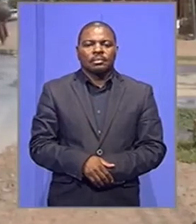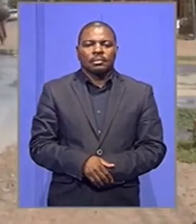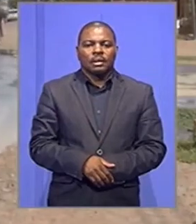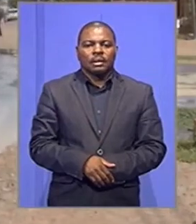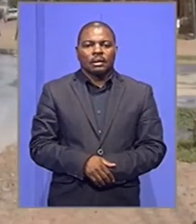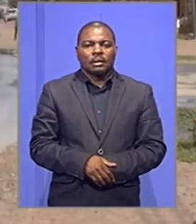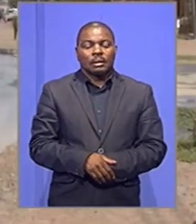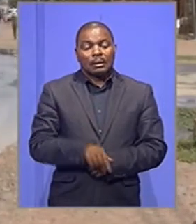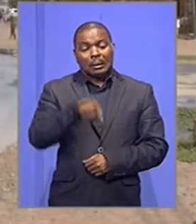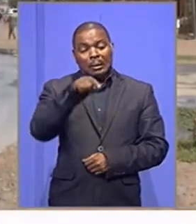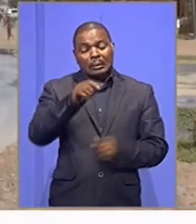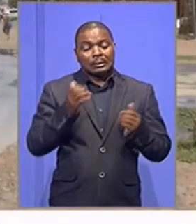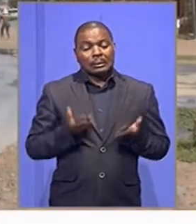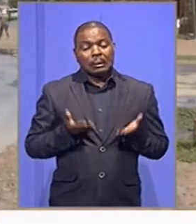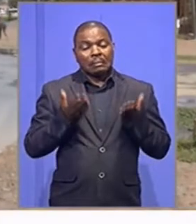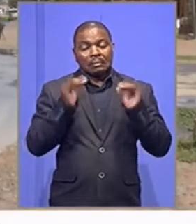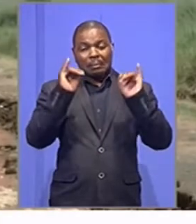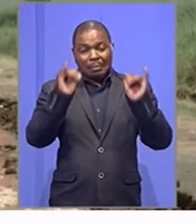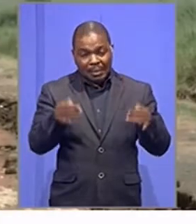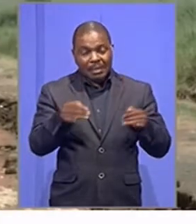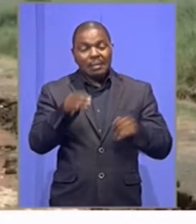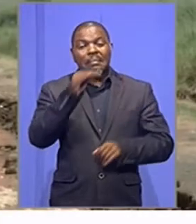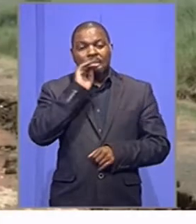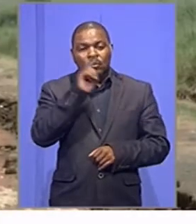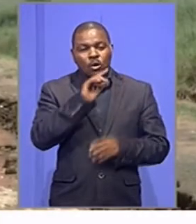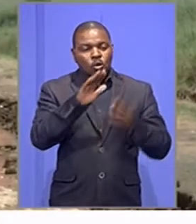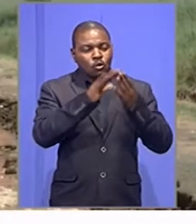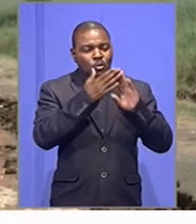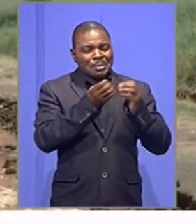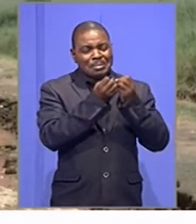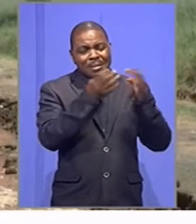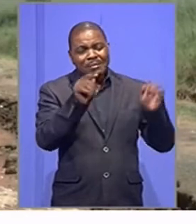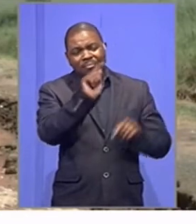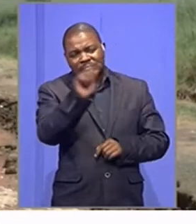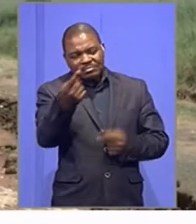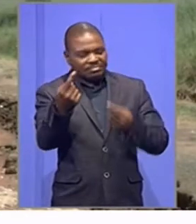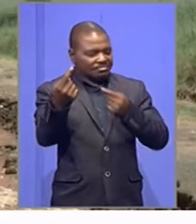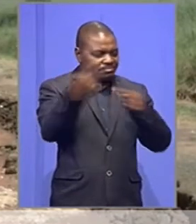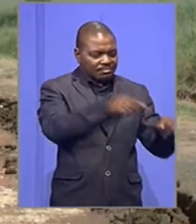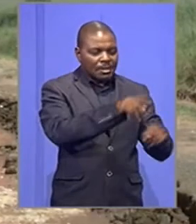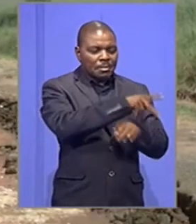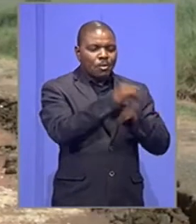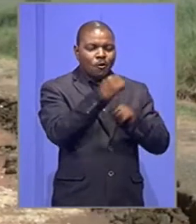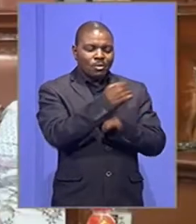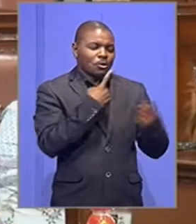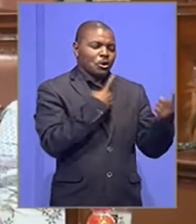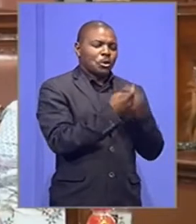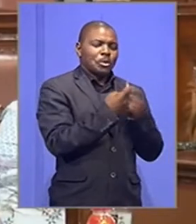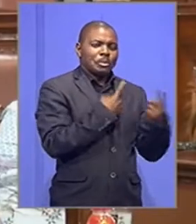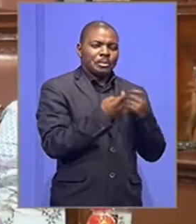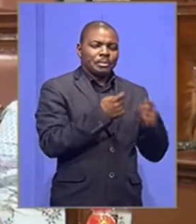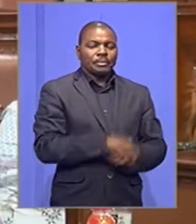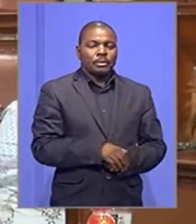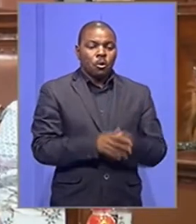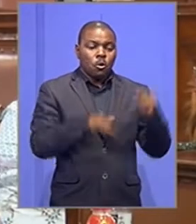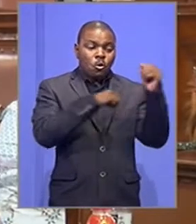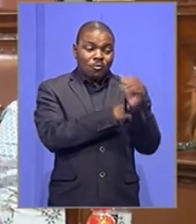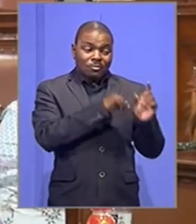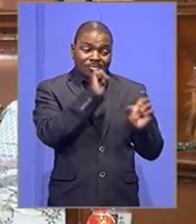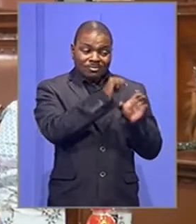Phano e fokolang ya ditshebeletso e entse hore baahi ba bangata ba batle thuso ho Mosireletsi wa Setshaba. Kantoro ya Mosireletsi